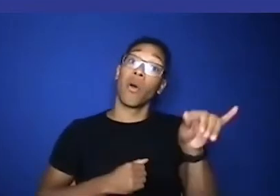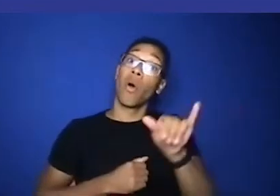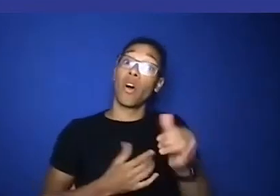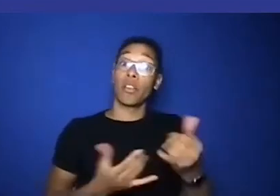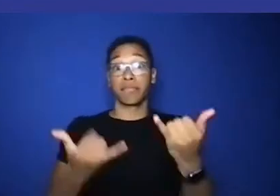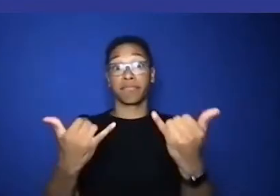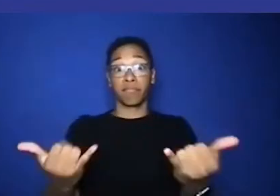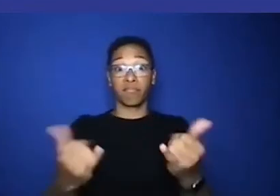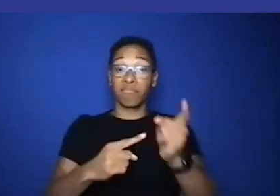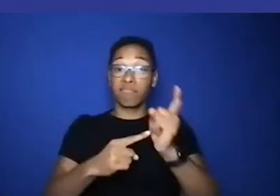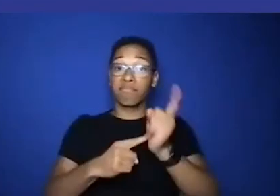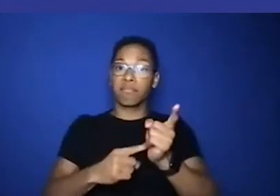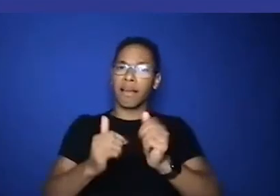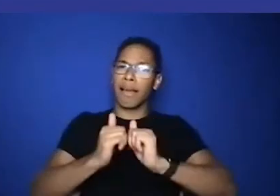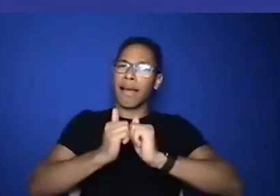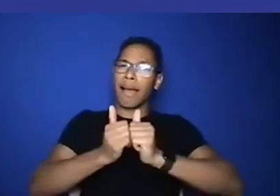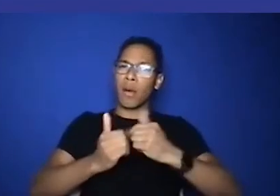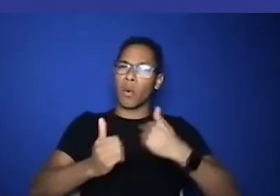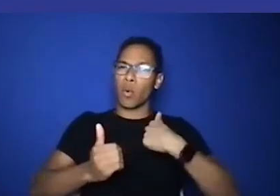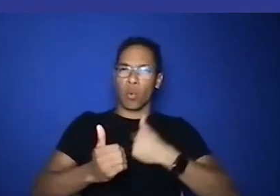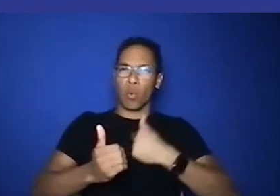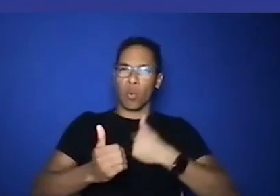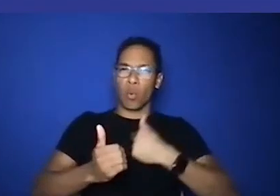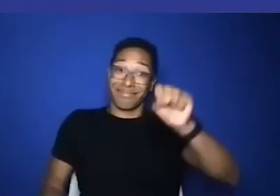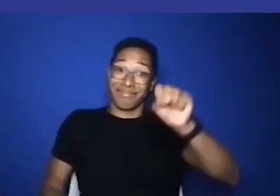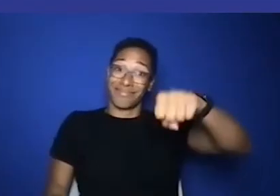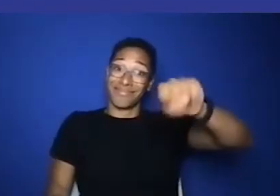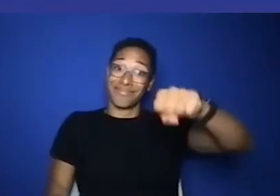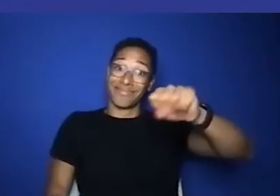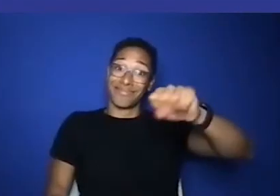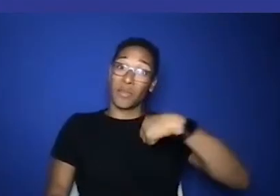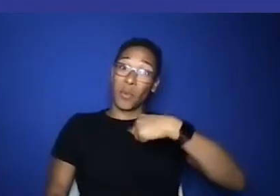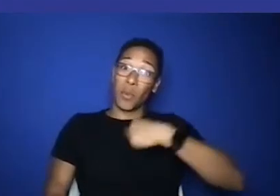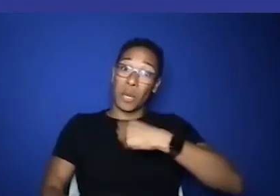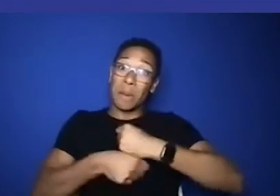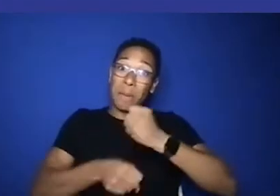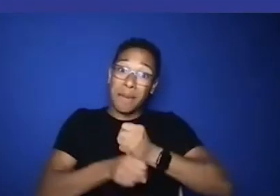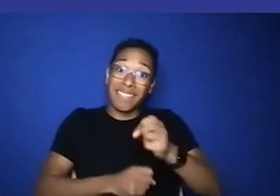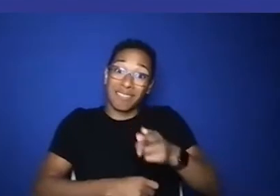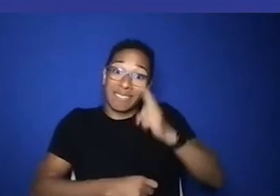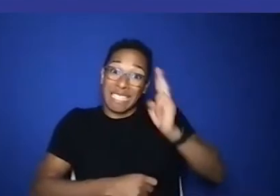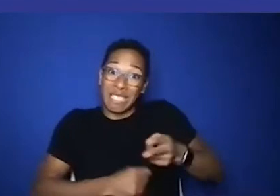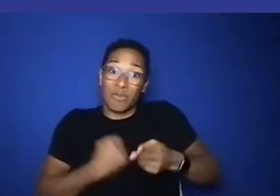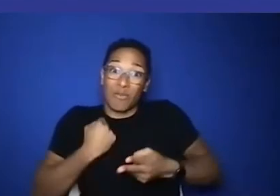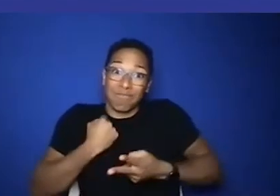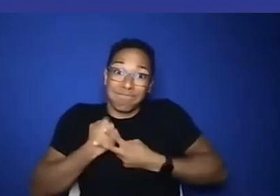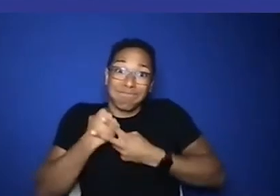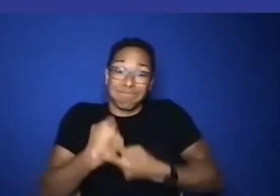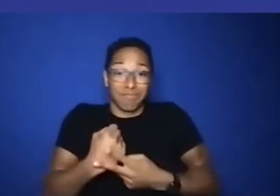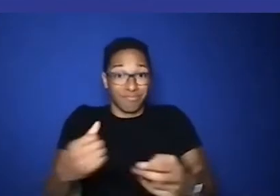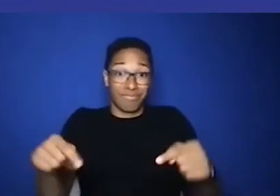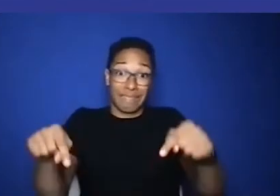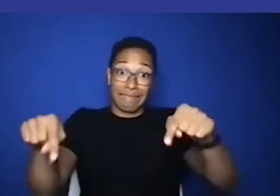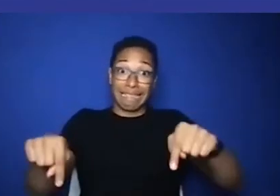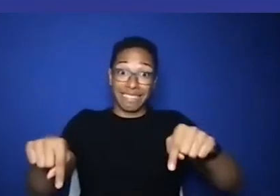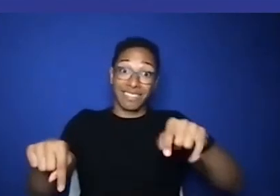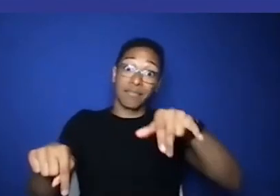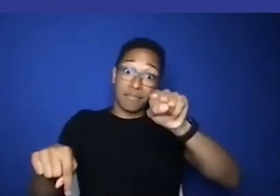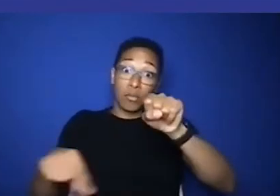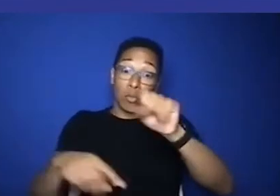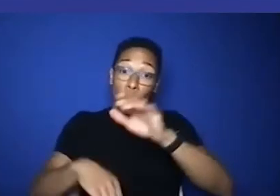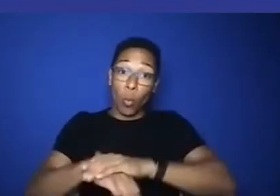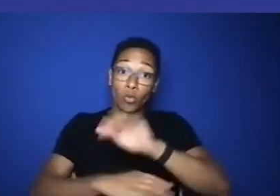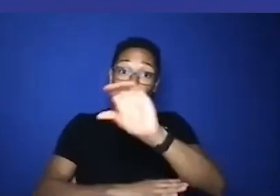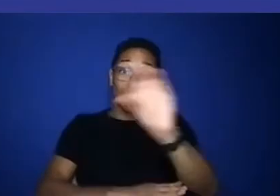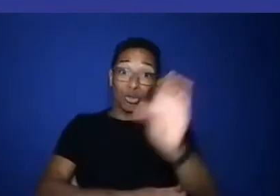you know, we're creating an archive right now of and not only in this particular Zoom call and on our sharing of